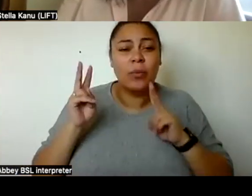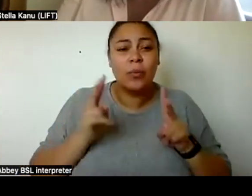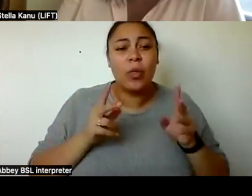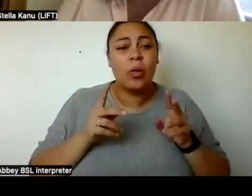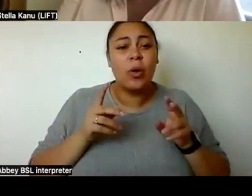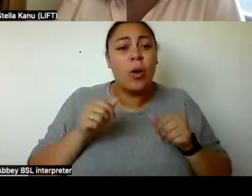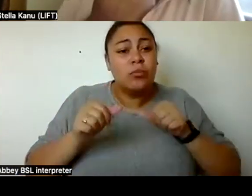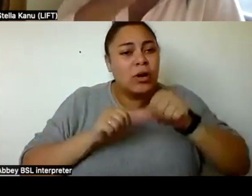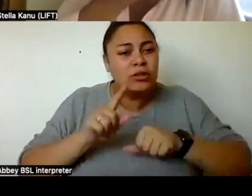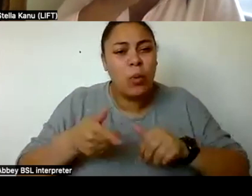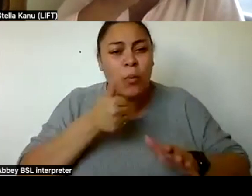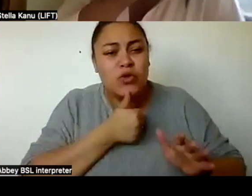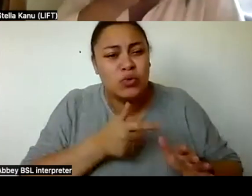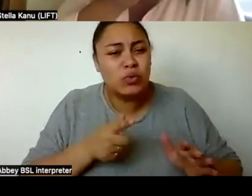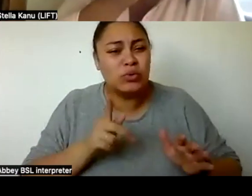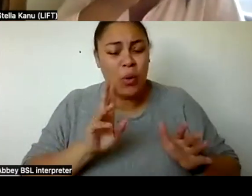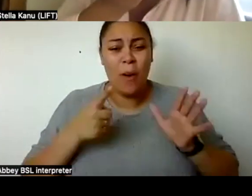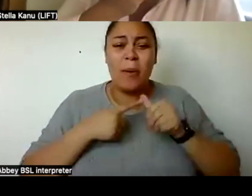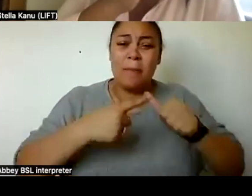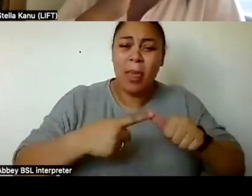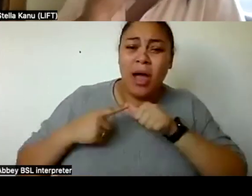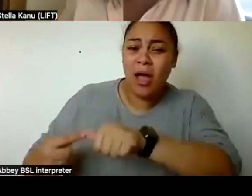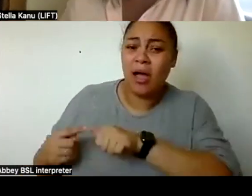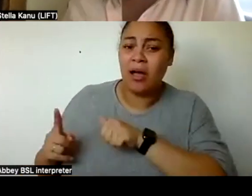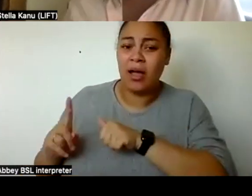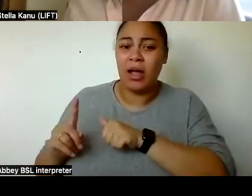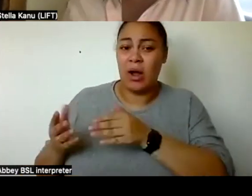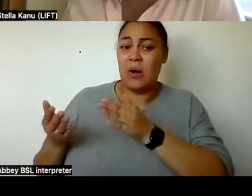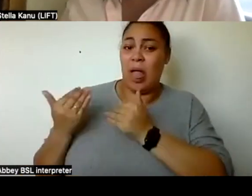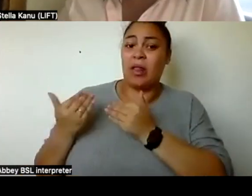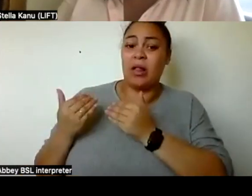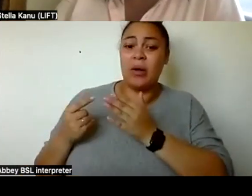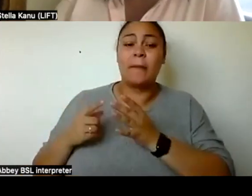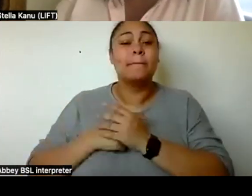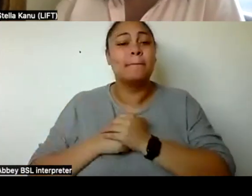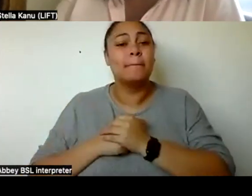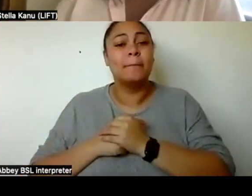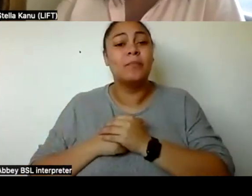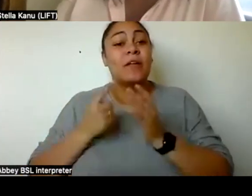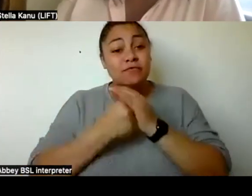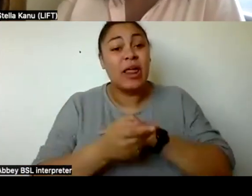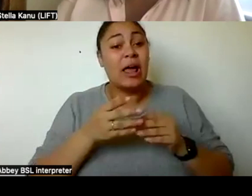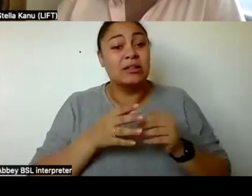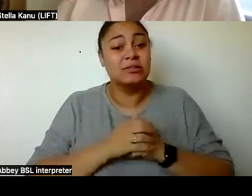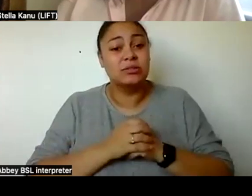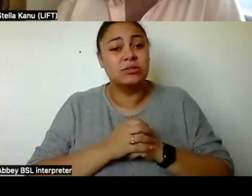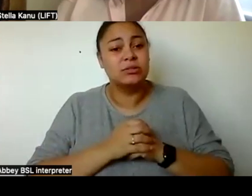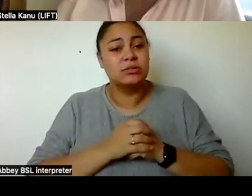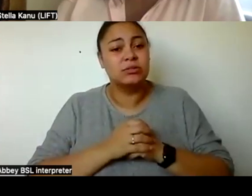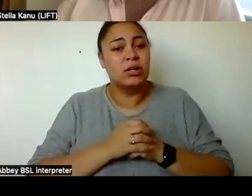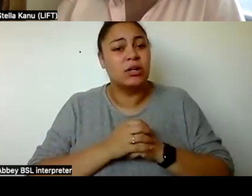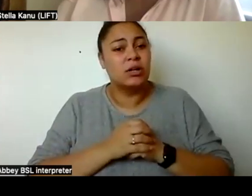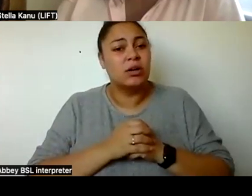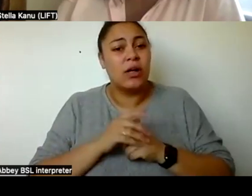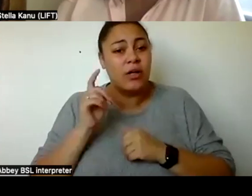that we use and making sure that we apply those sort of same terms of welcome that we talked about in the first part to freelancers, to those artists. And